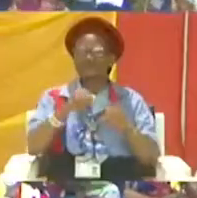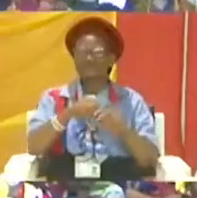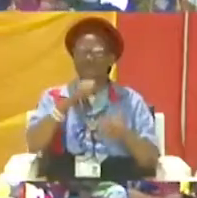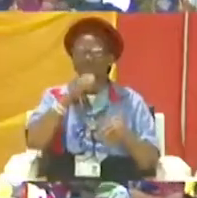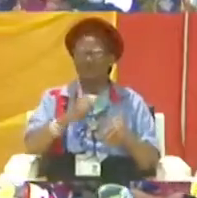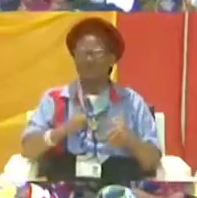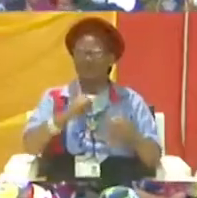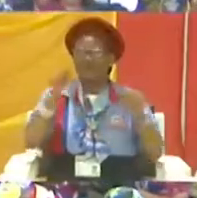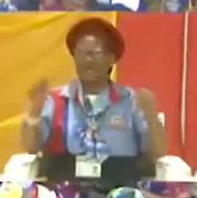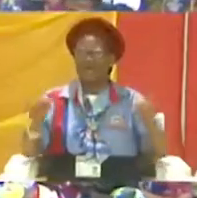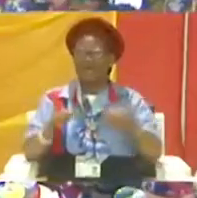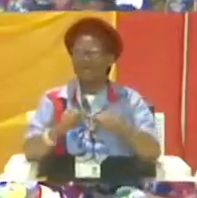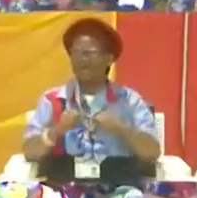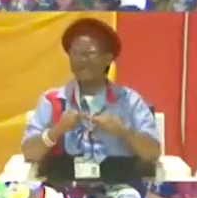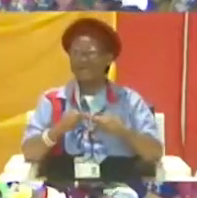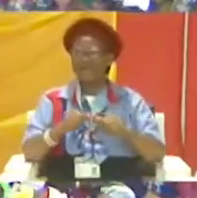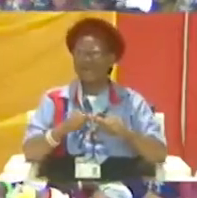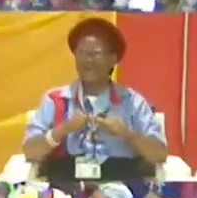See